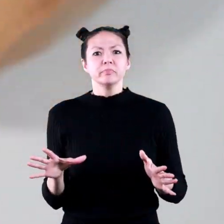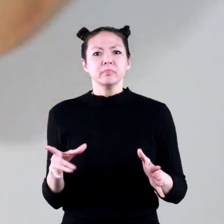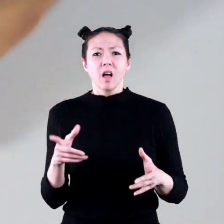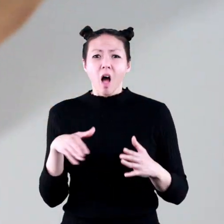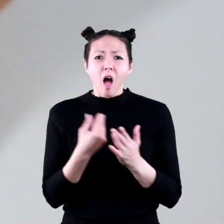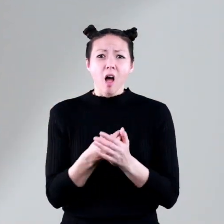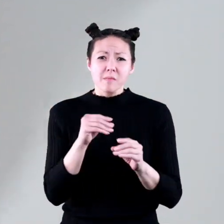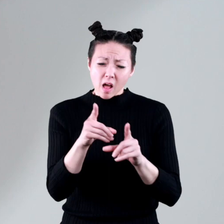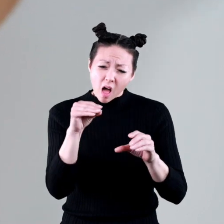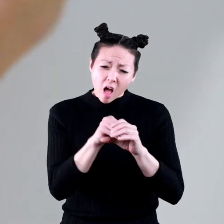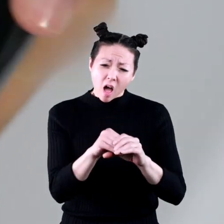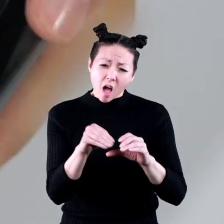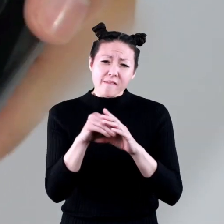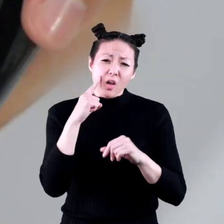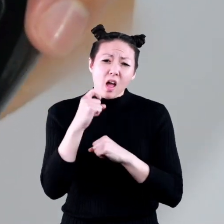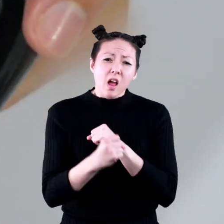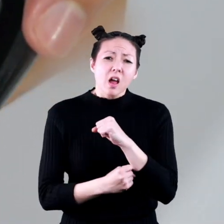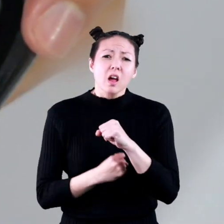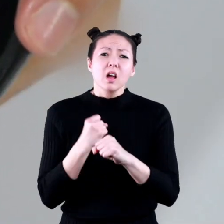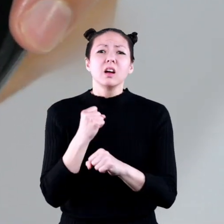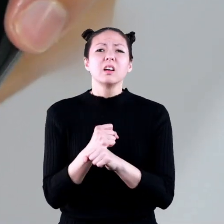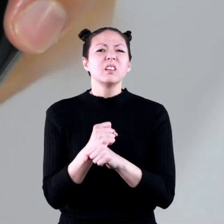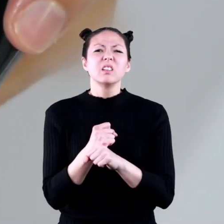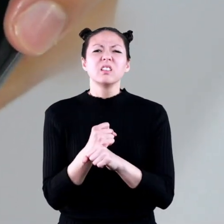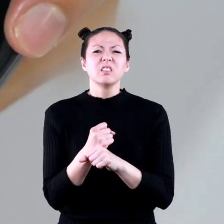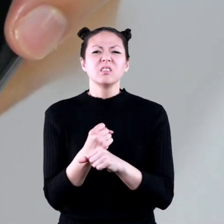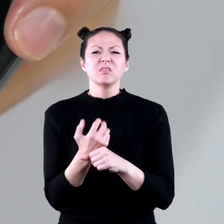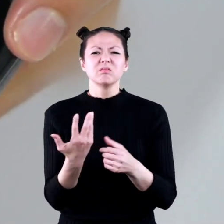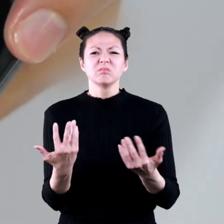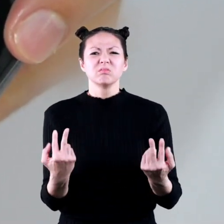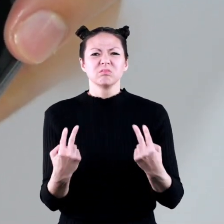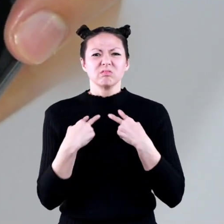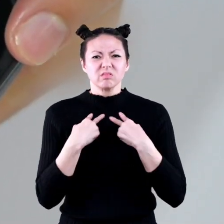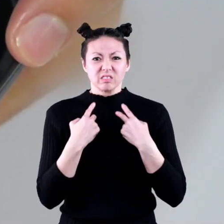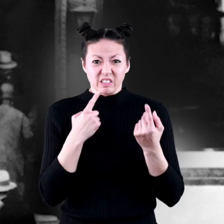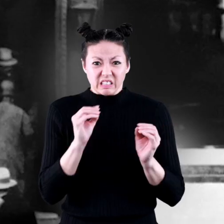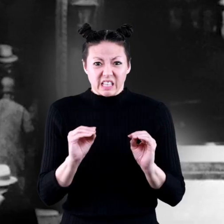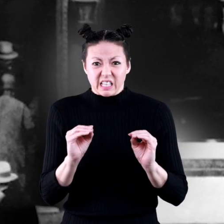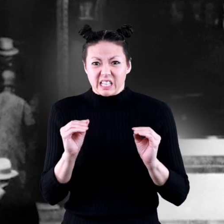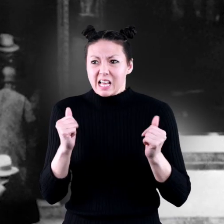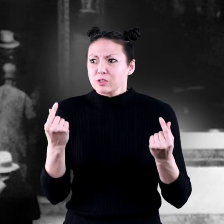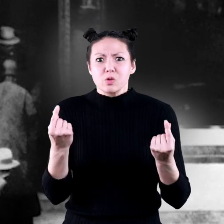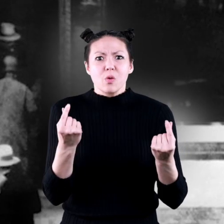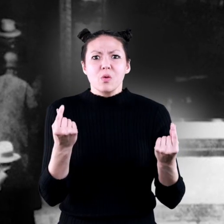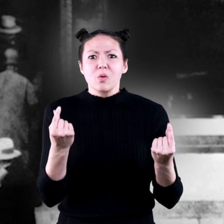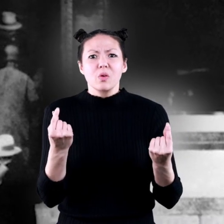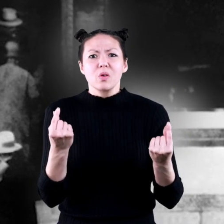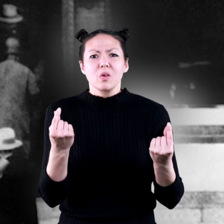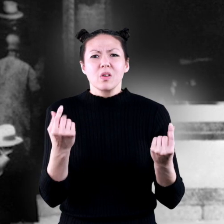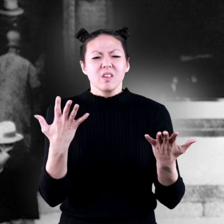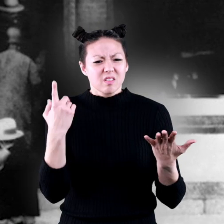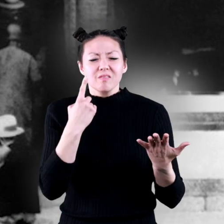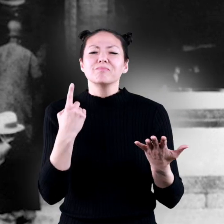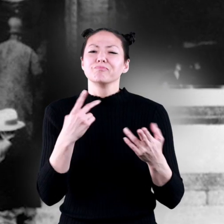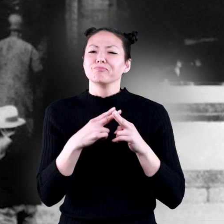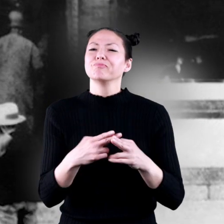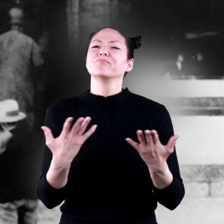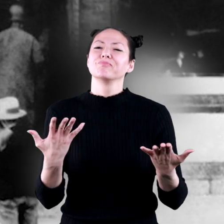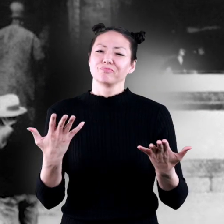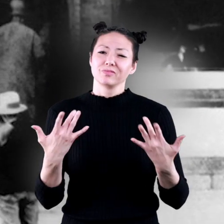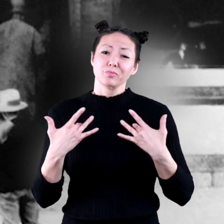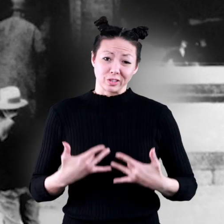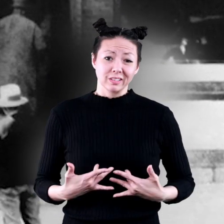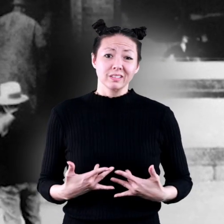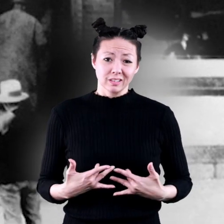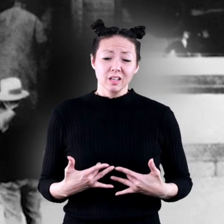you would do if you suddenly lost all of the money you had saved up for years and there wasn't anything anybody could do about it? No